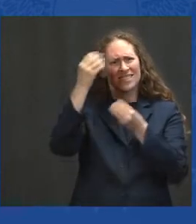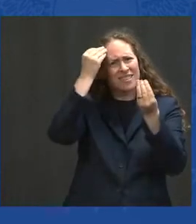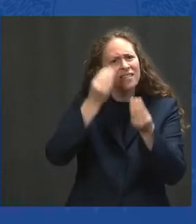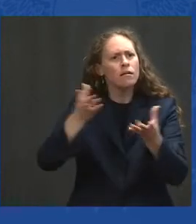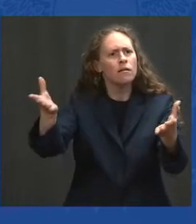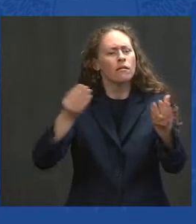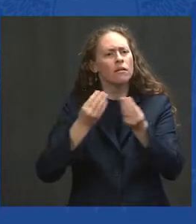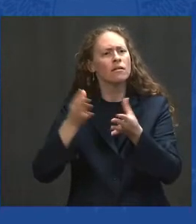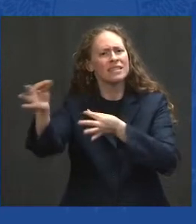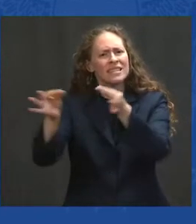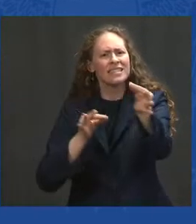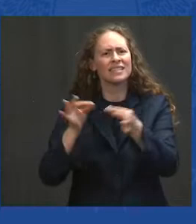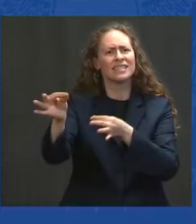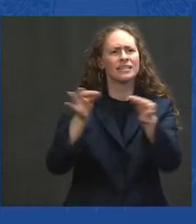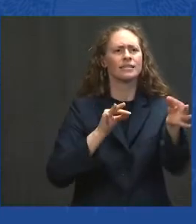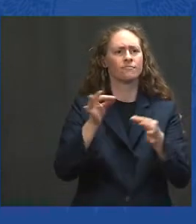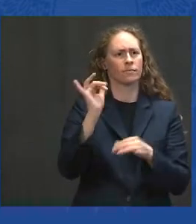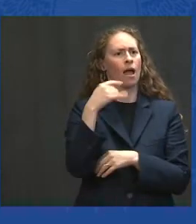them, as I said,